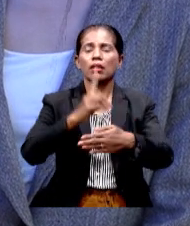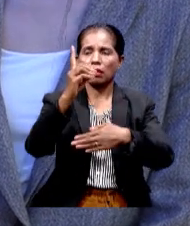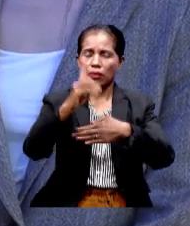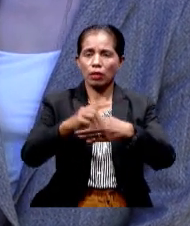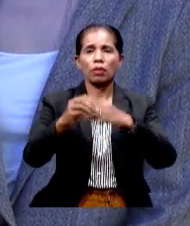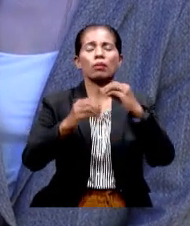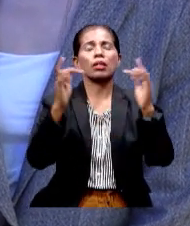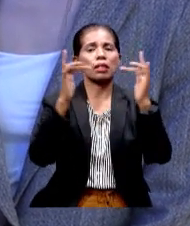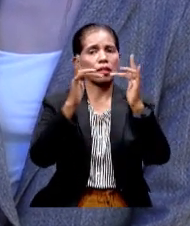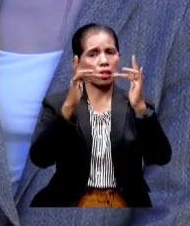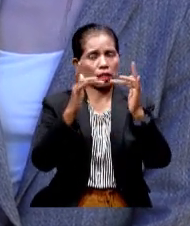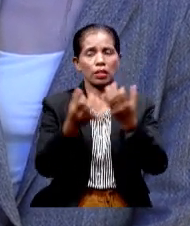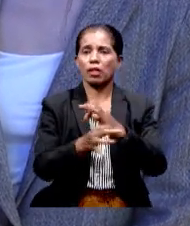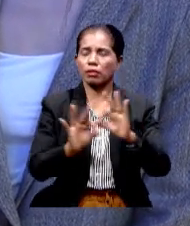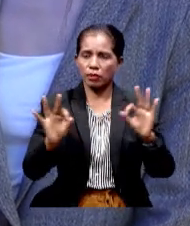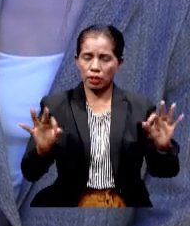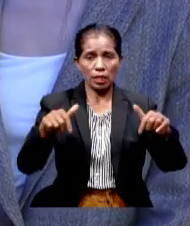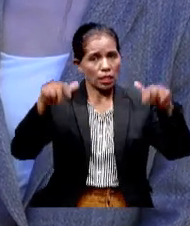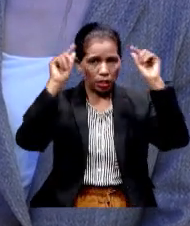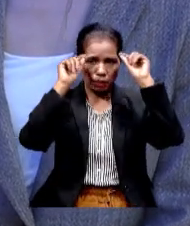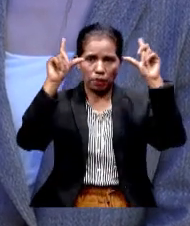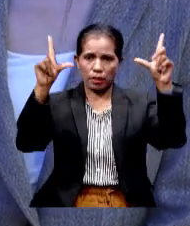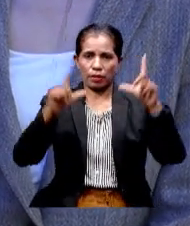internet freedom in Timor-Leste.